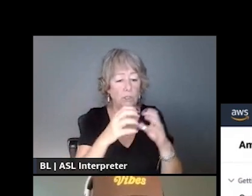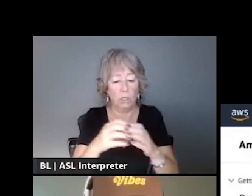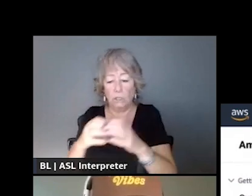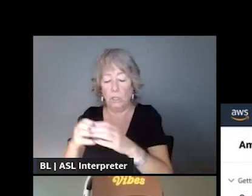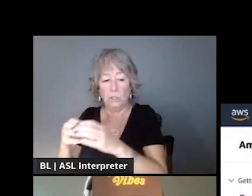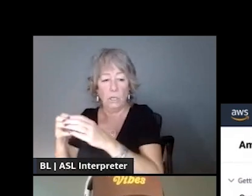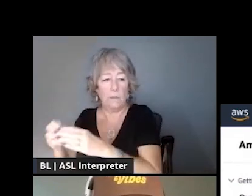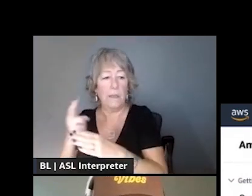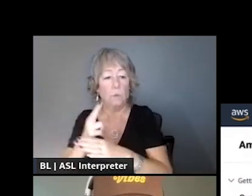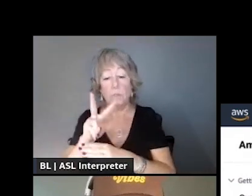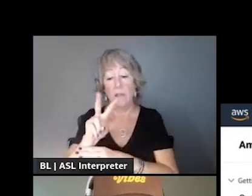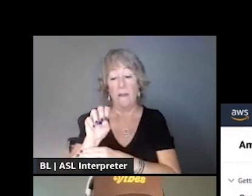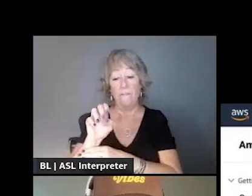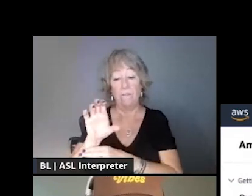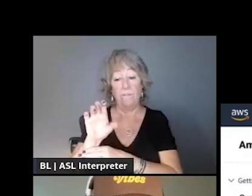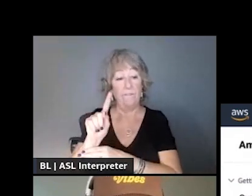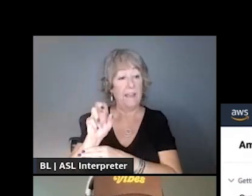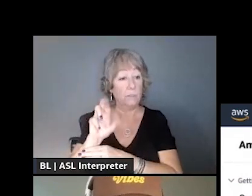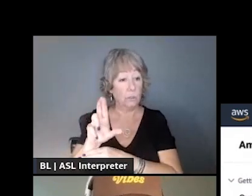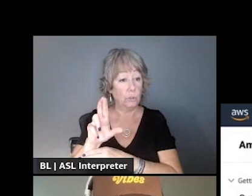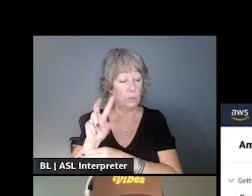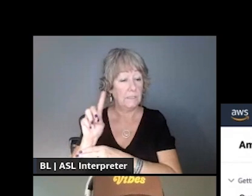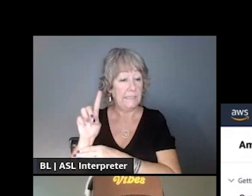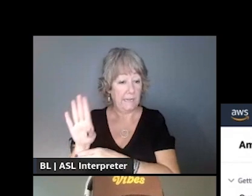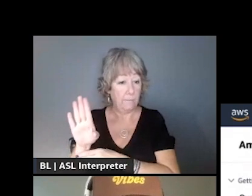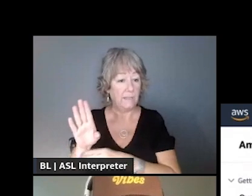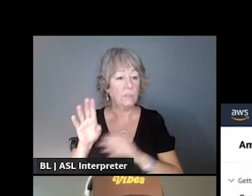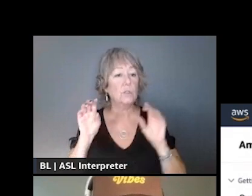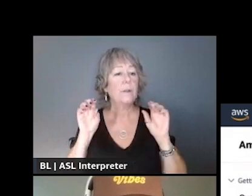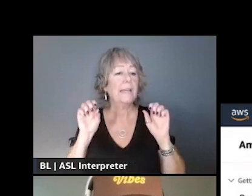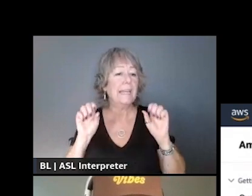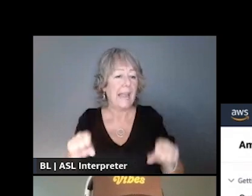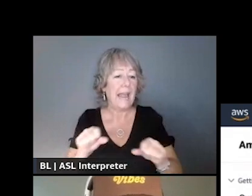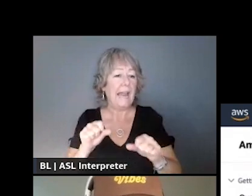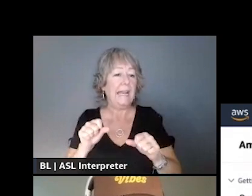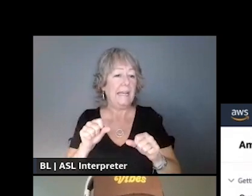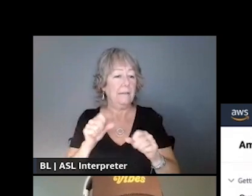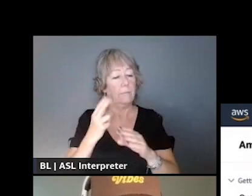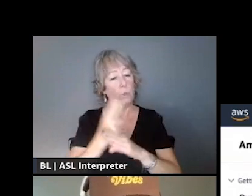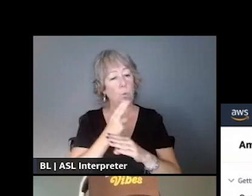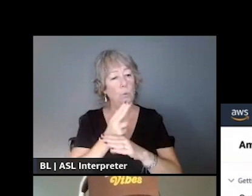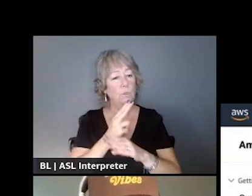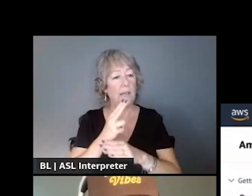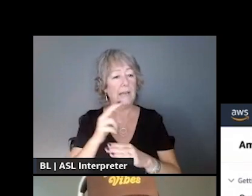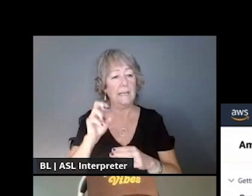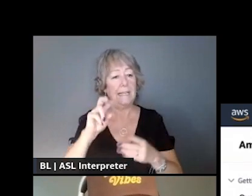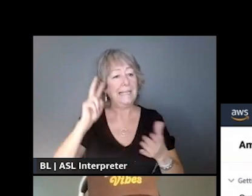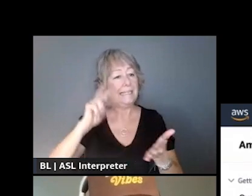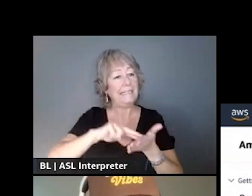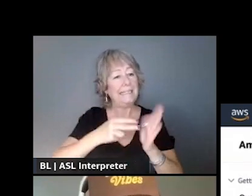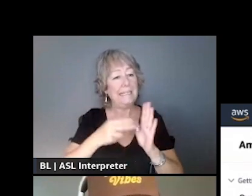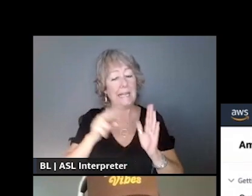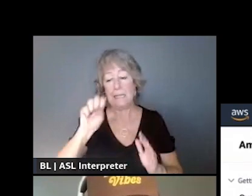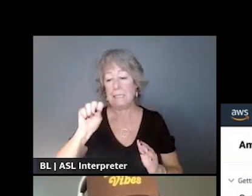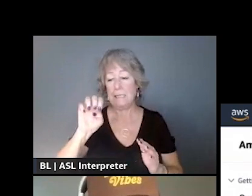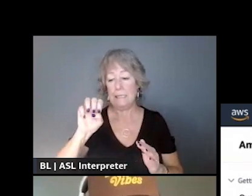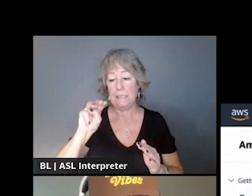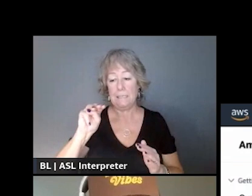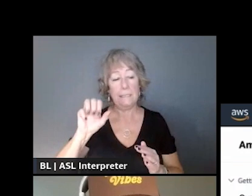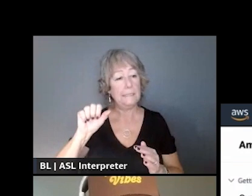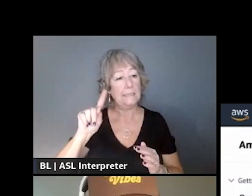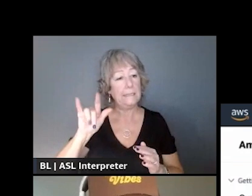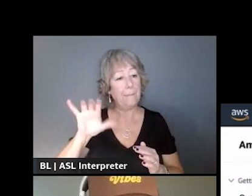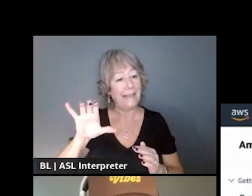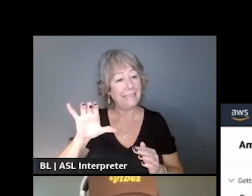vector database, so that it can enable semantic search. And that's the beauty of using foundation models with